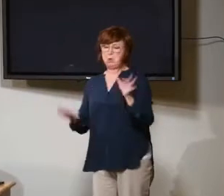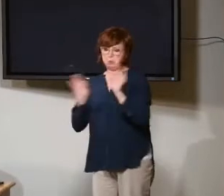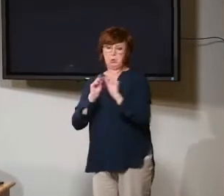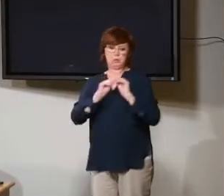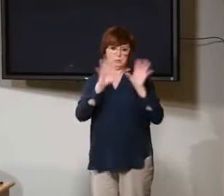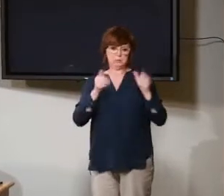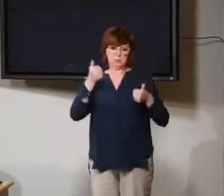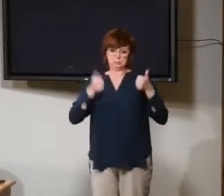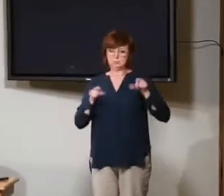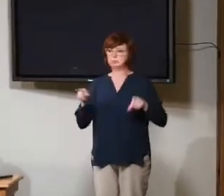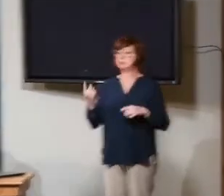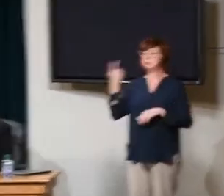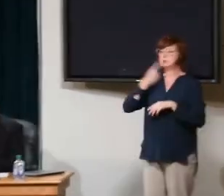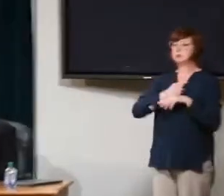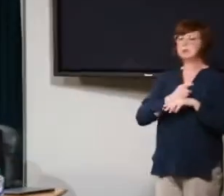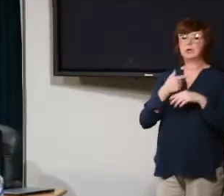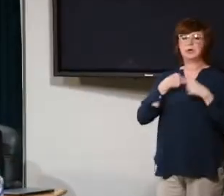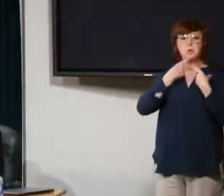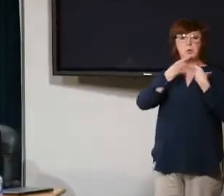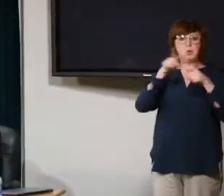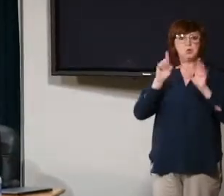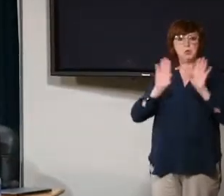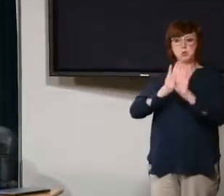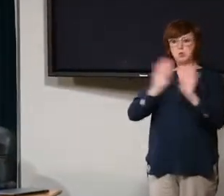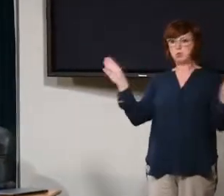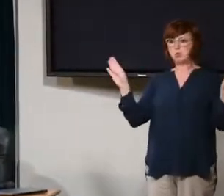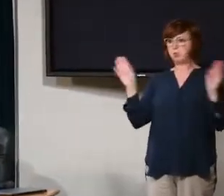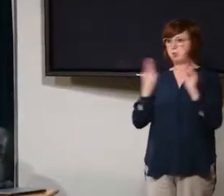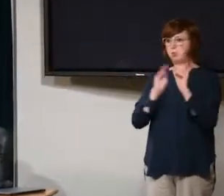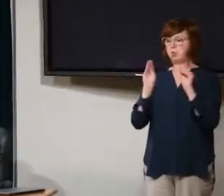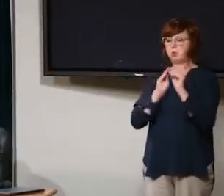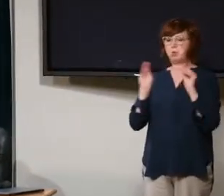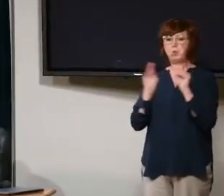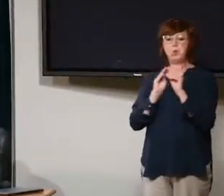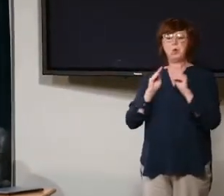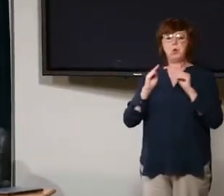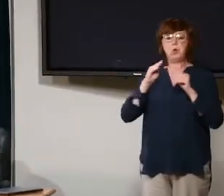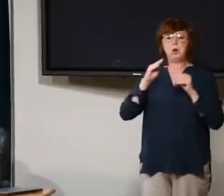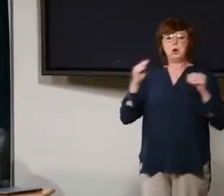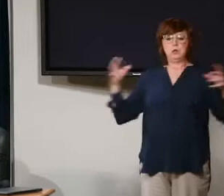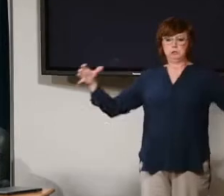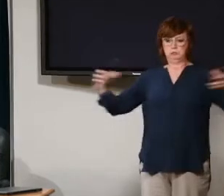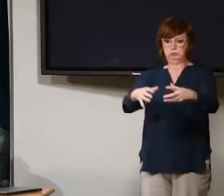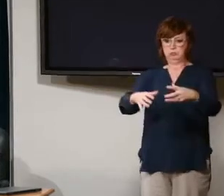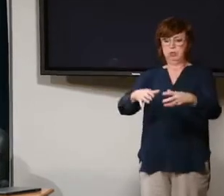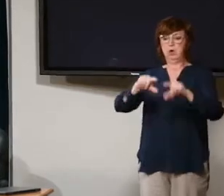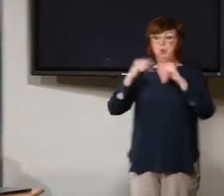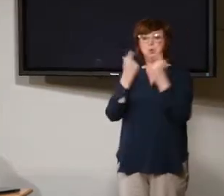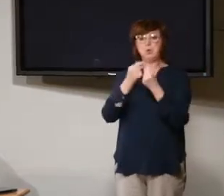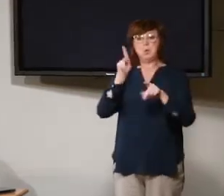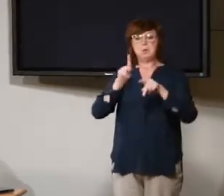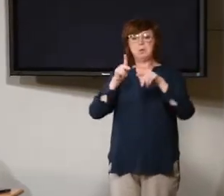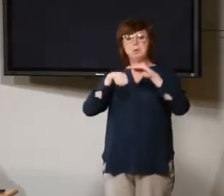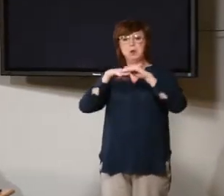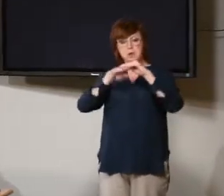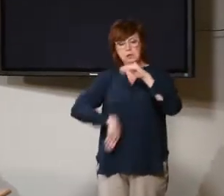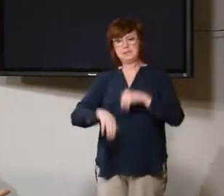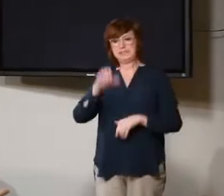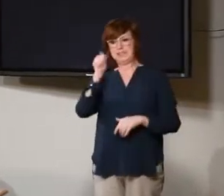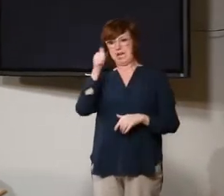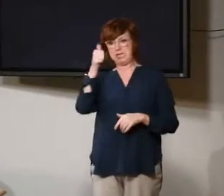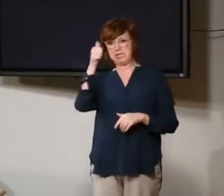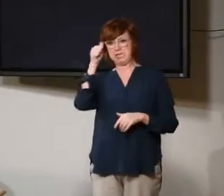am ordering no public gathering of more than 10 people. The government has also released a list of critical